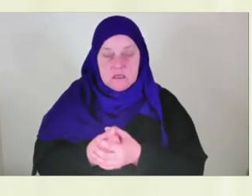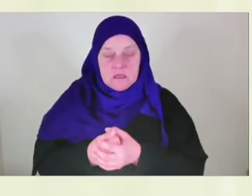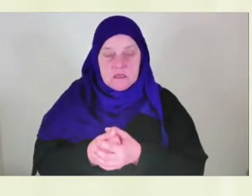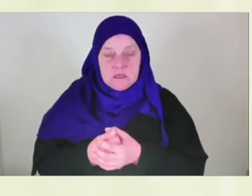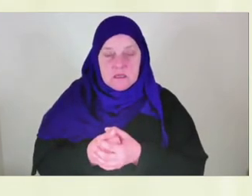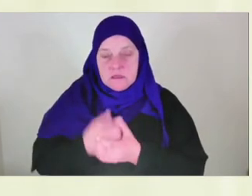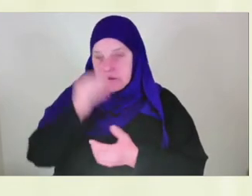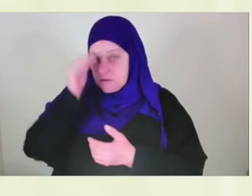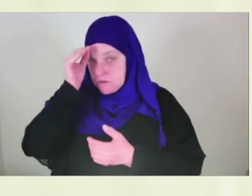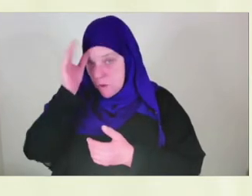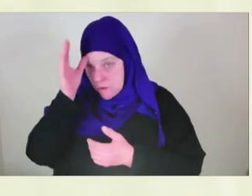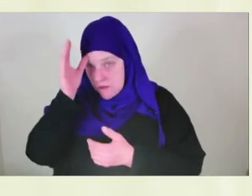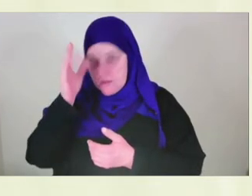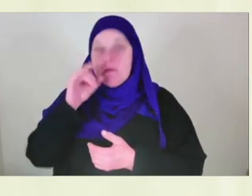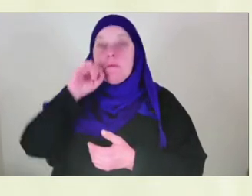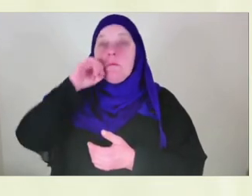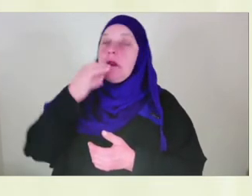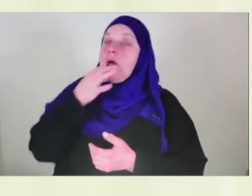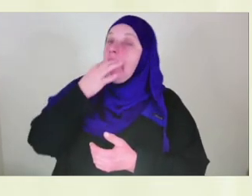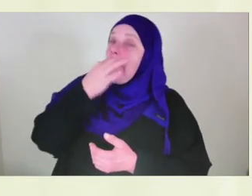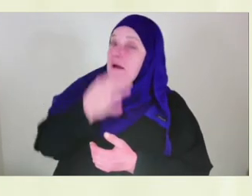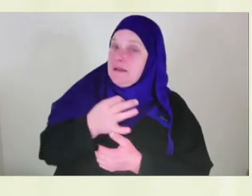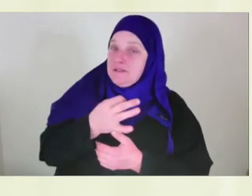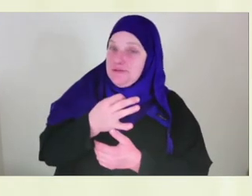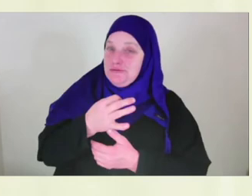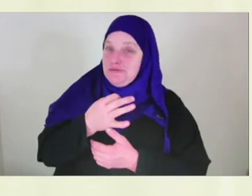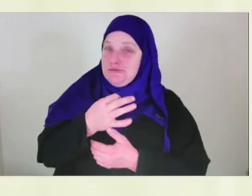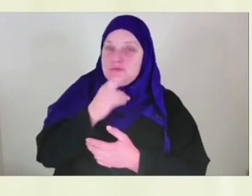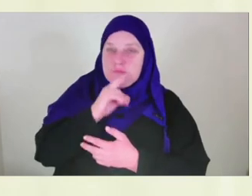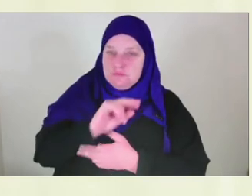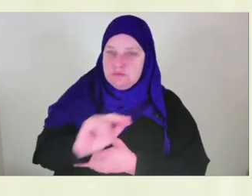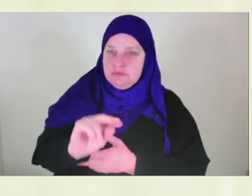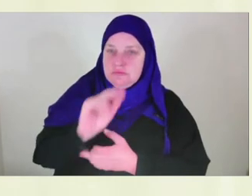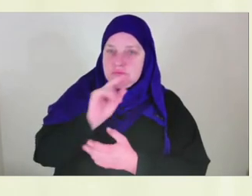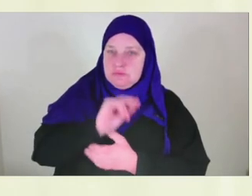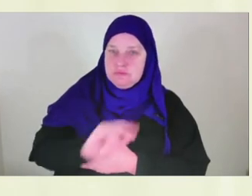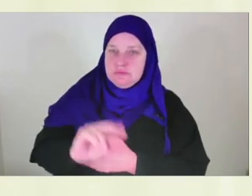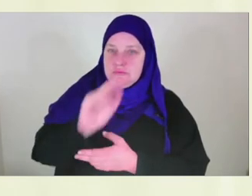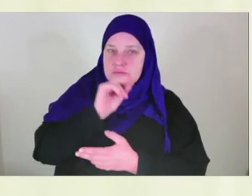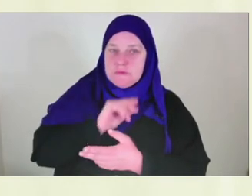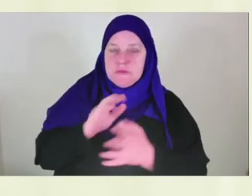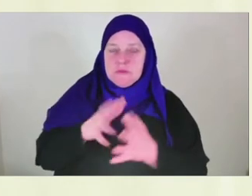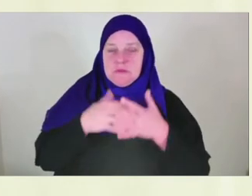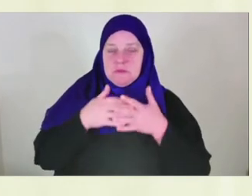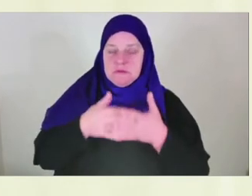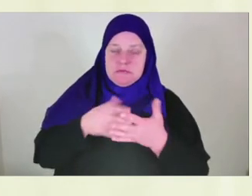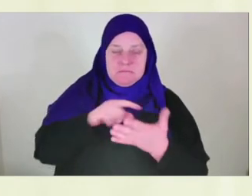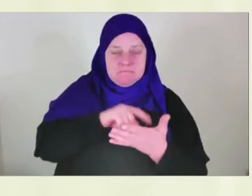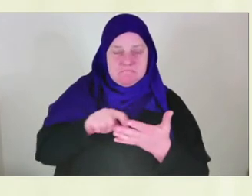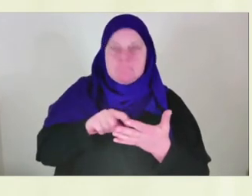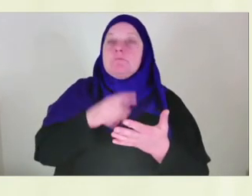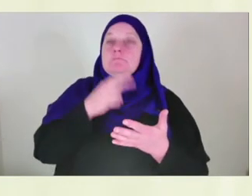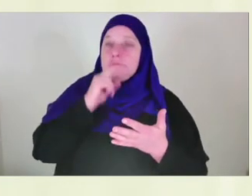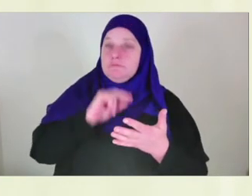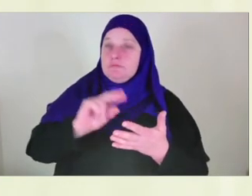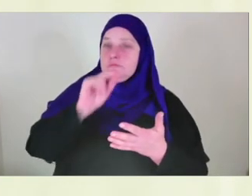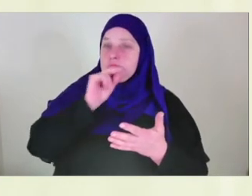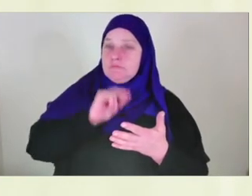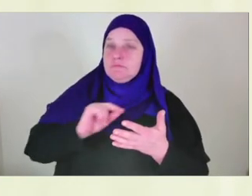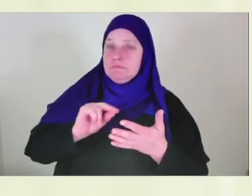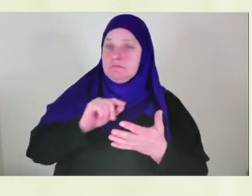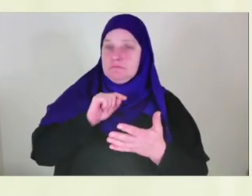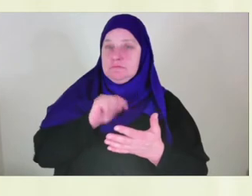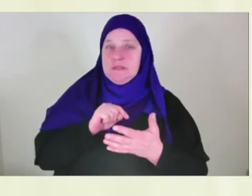you to recite the Fatiha for Sayyid al-Sadr, for example. Why? Because if it wasn't for